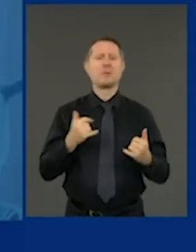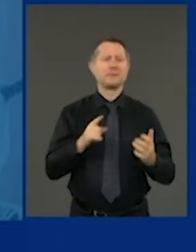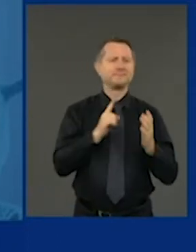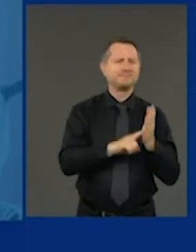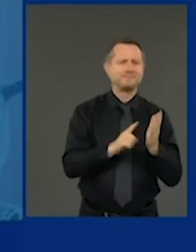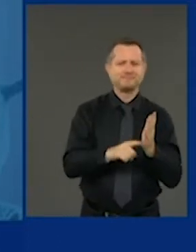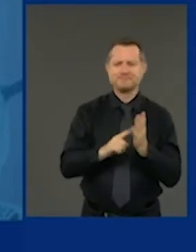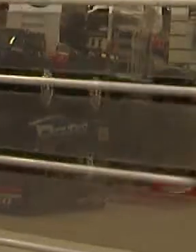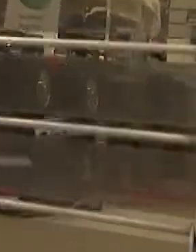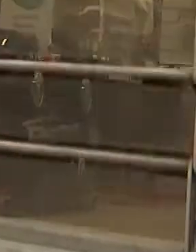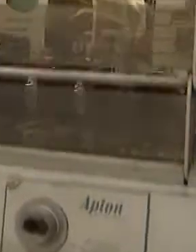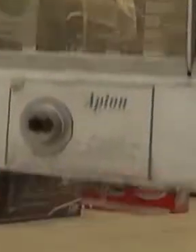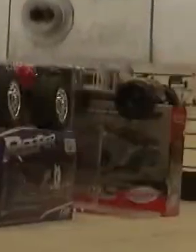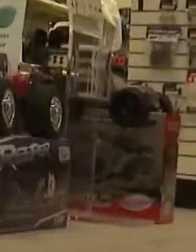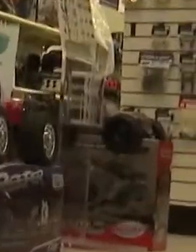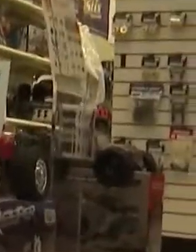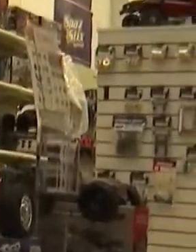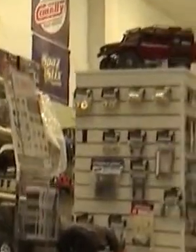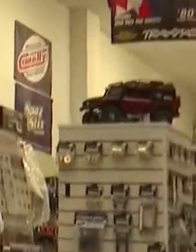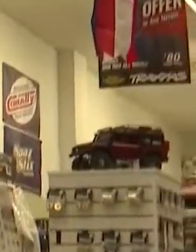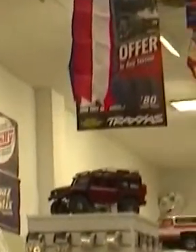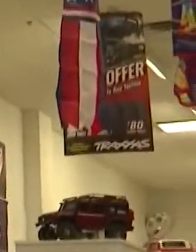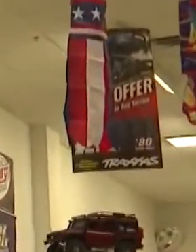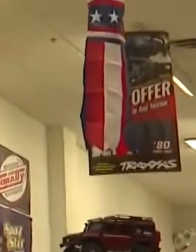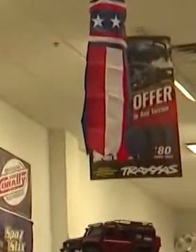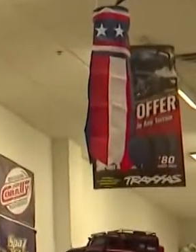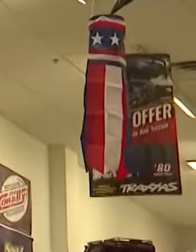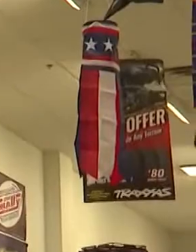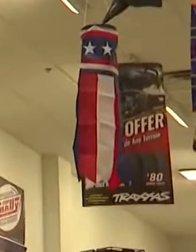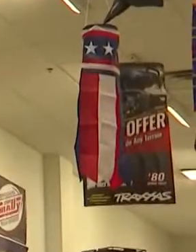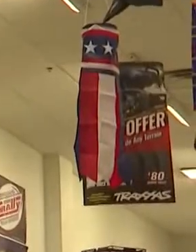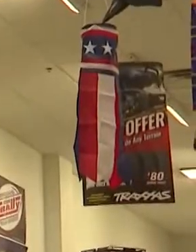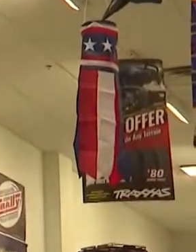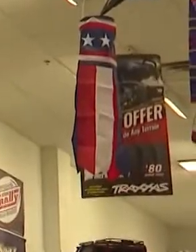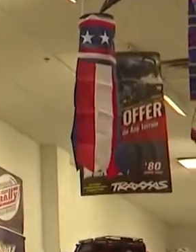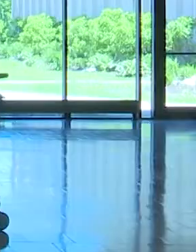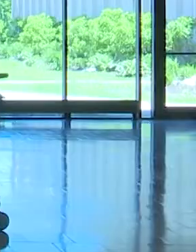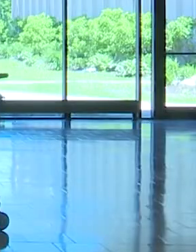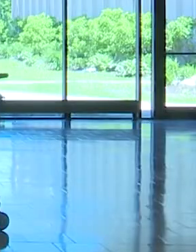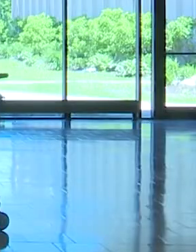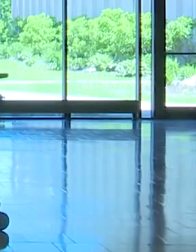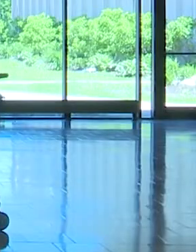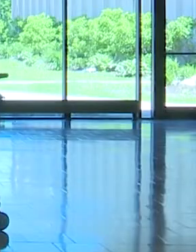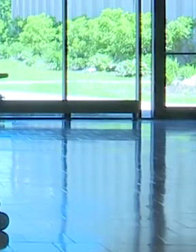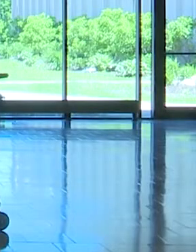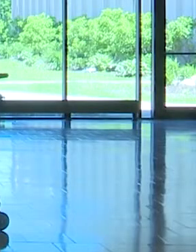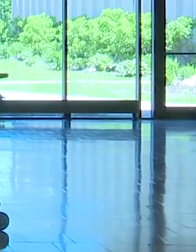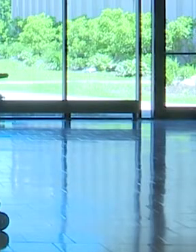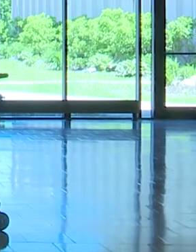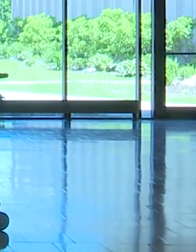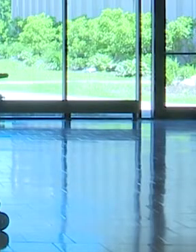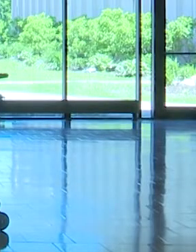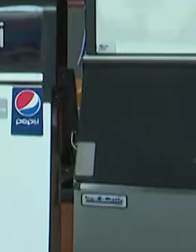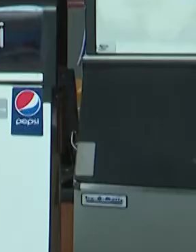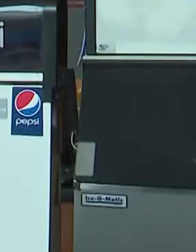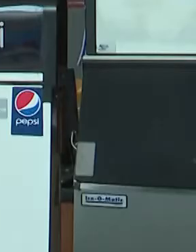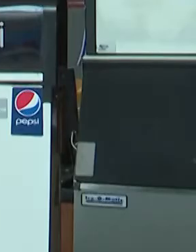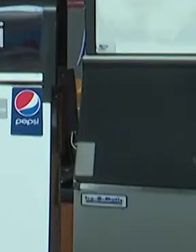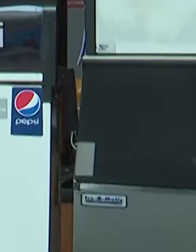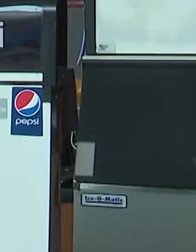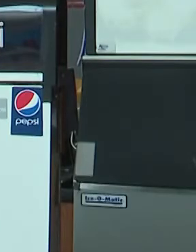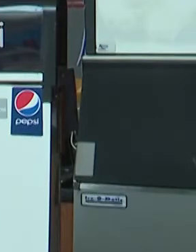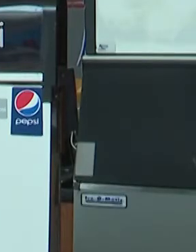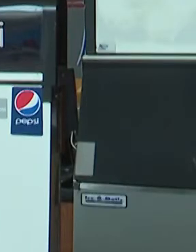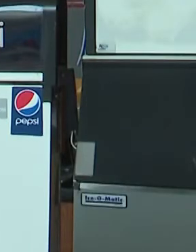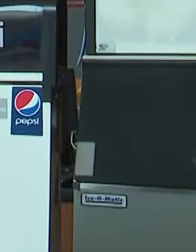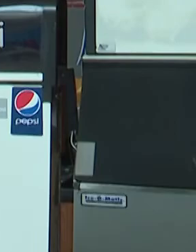filtration technology? And the governor announced on Wednesday that those enhanced filters will have to be in place before shopping malls